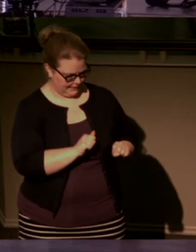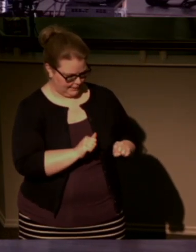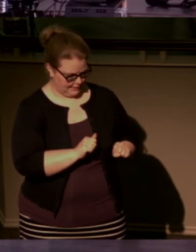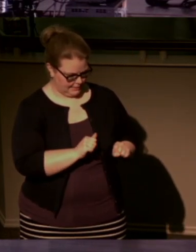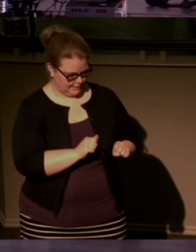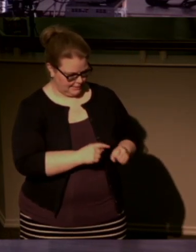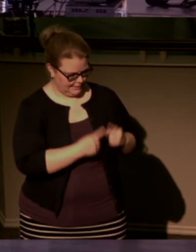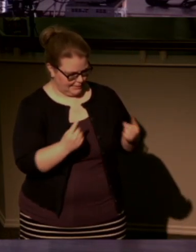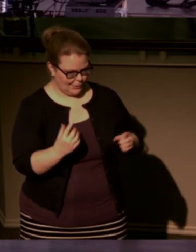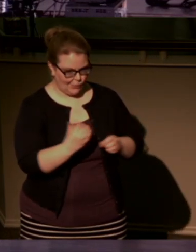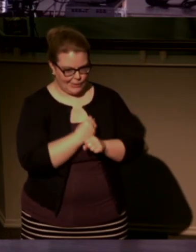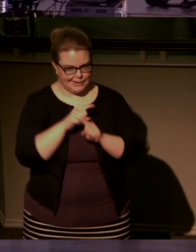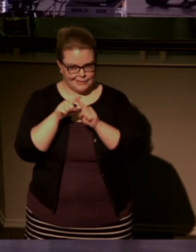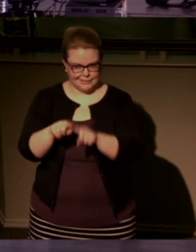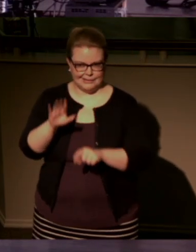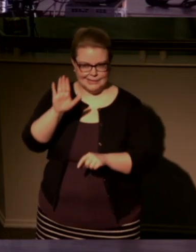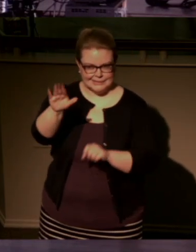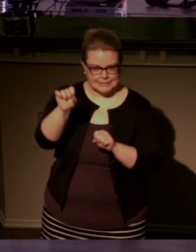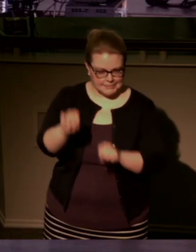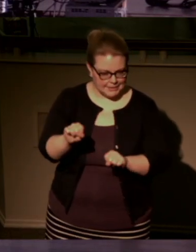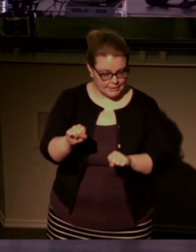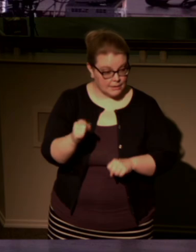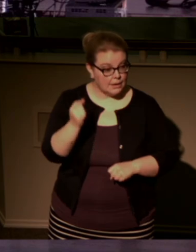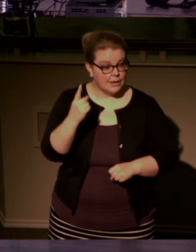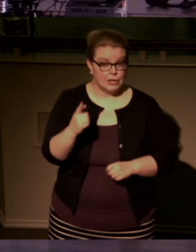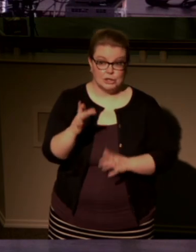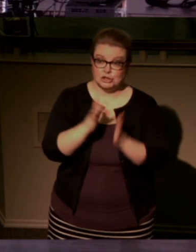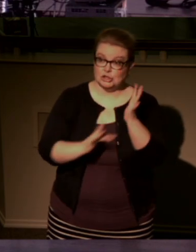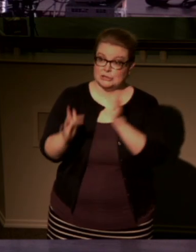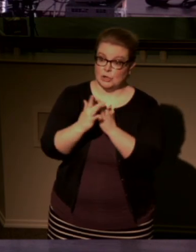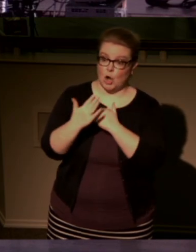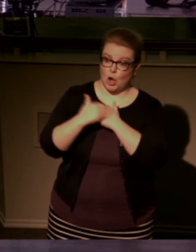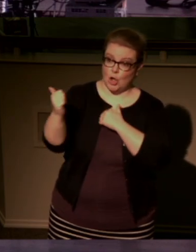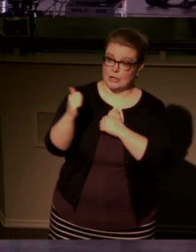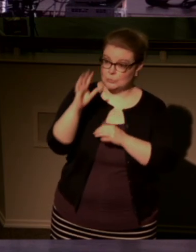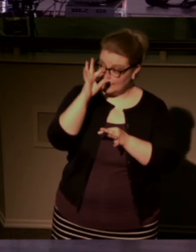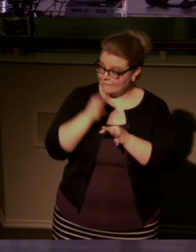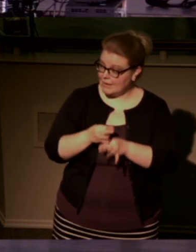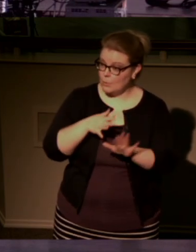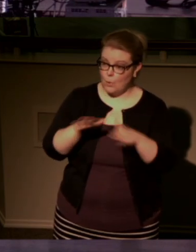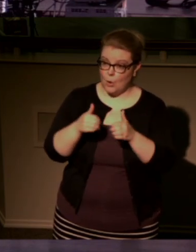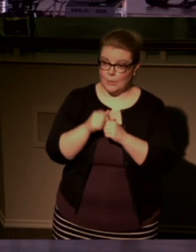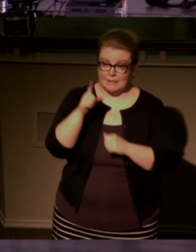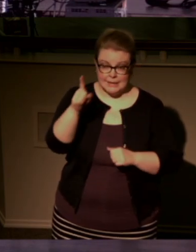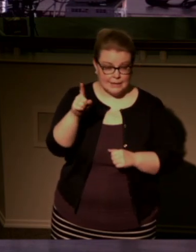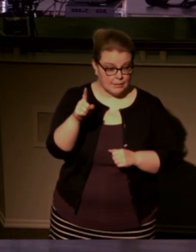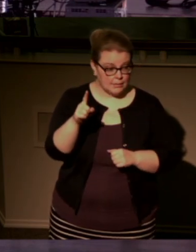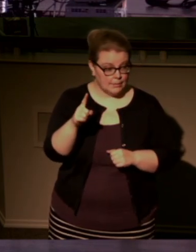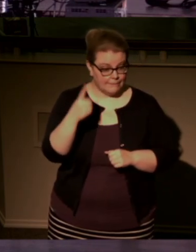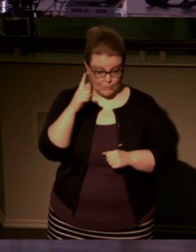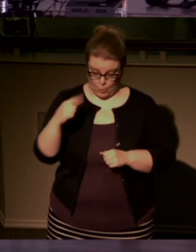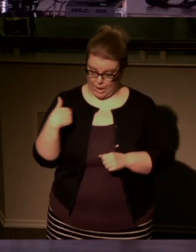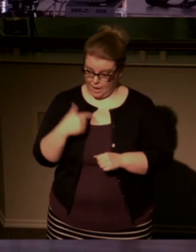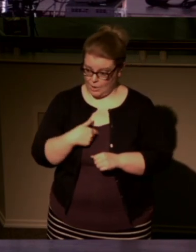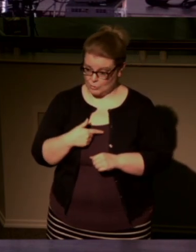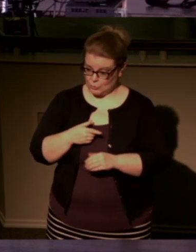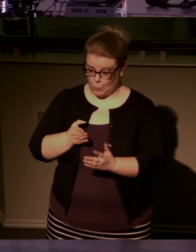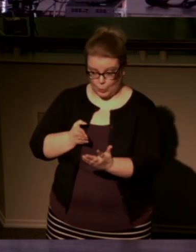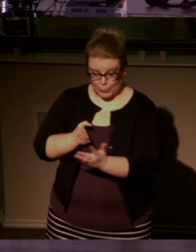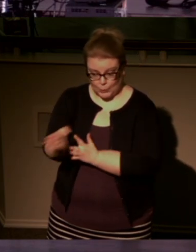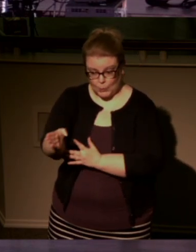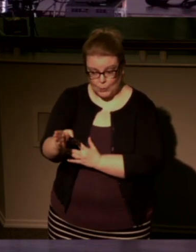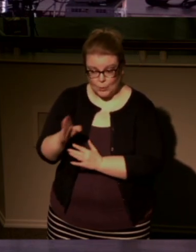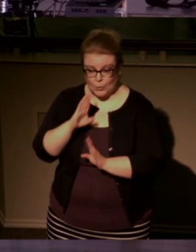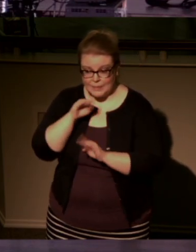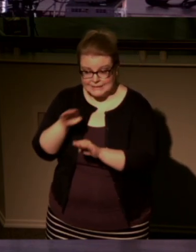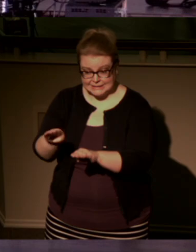weren't called into a walk of faith with Jesus so that you could cross the Red Sea on your own.